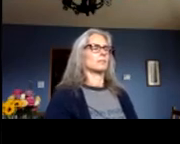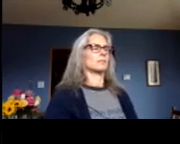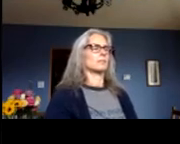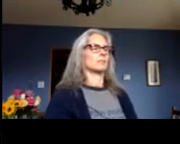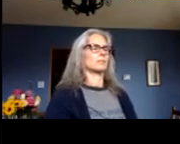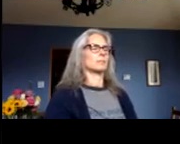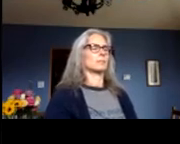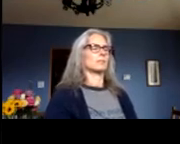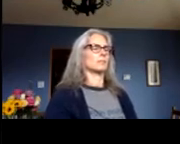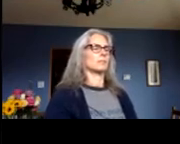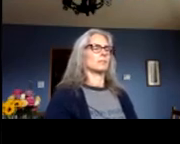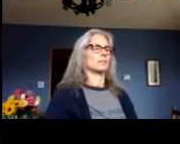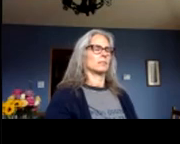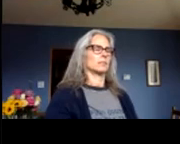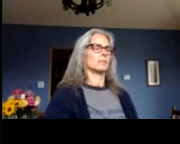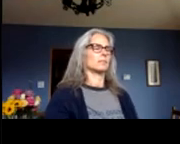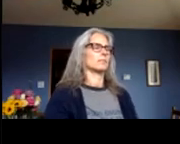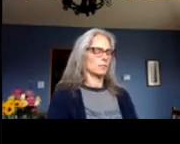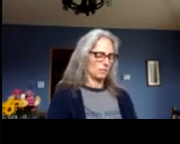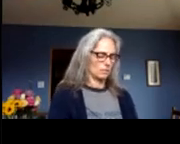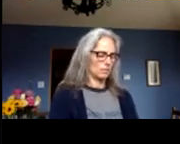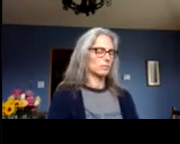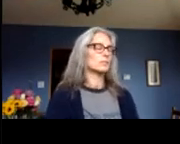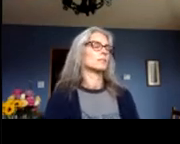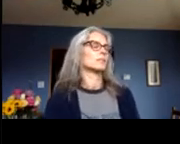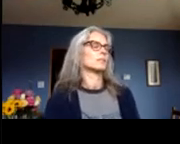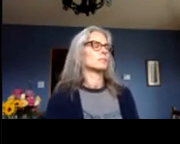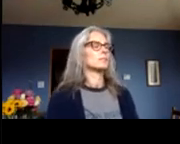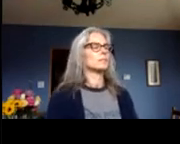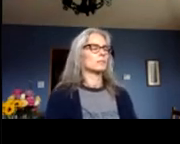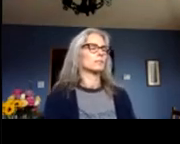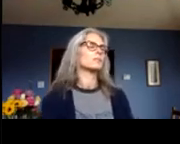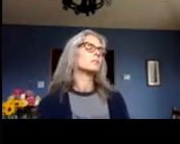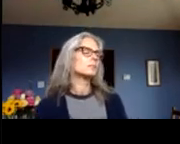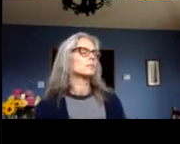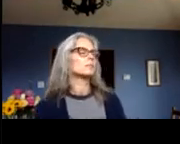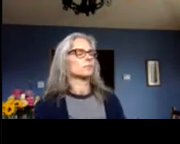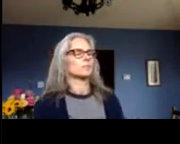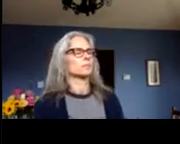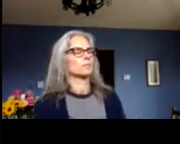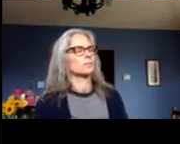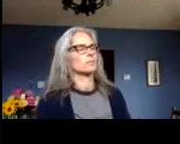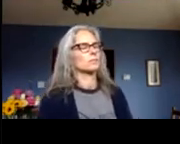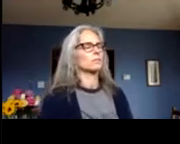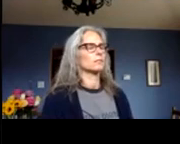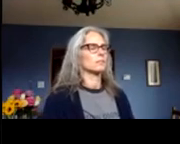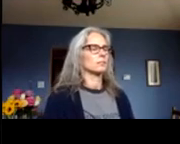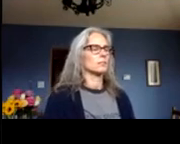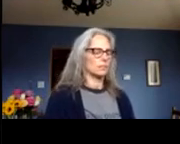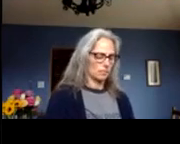Doing it via a check-in. Somebody said they're going to do it with email invitations to make sure they're also getting kind of that routine of checking their